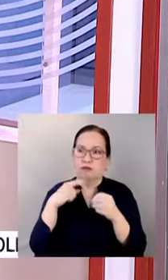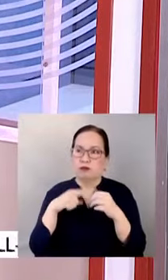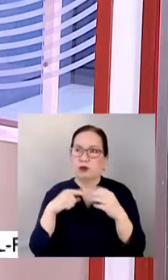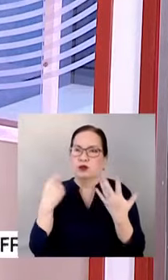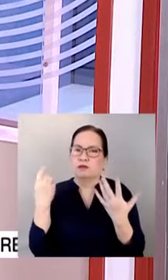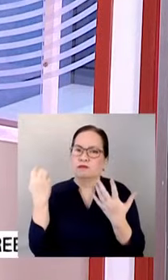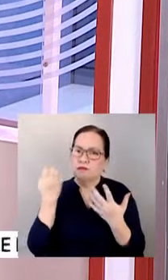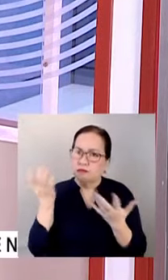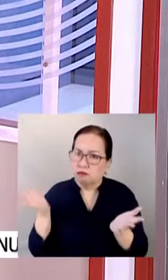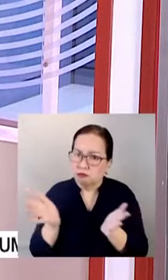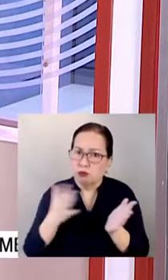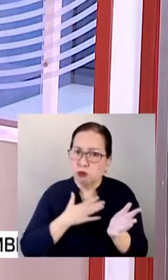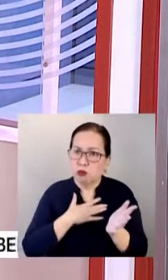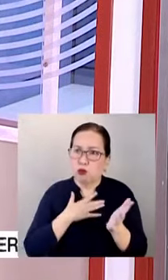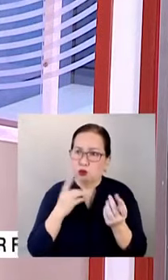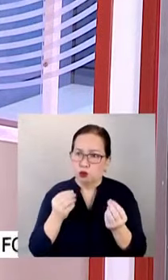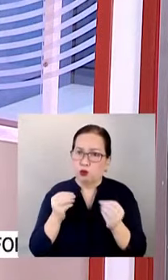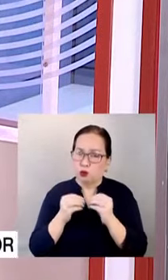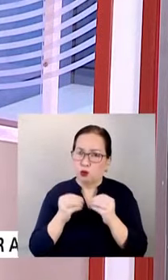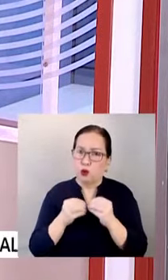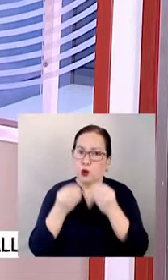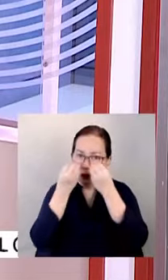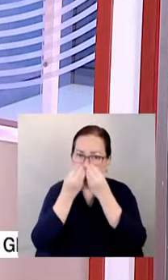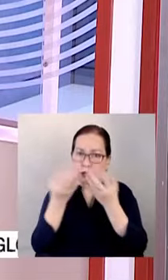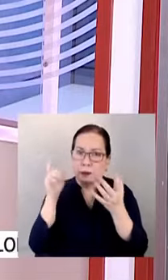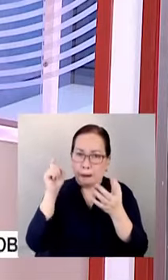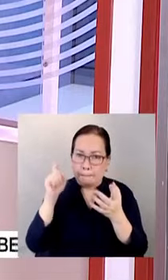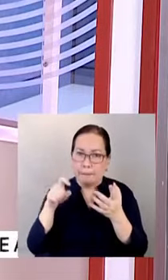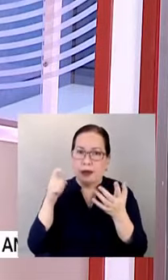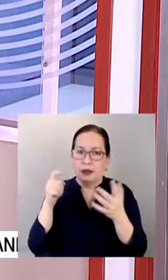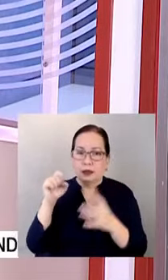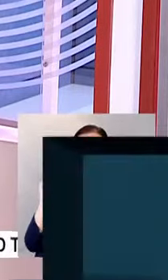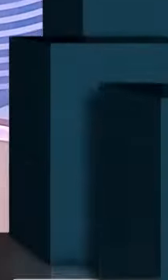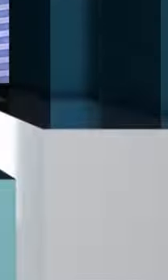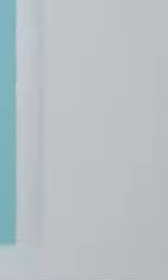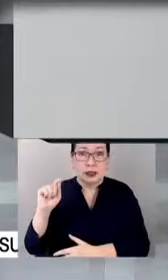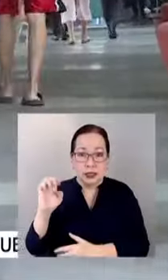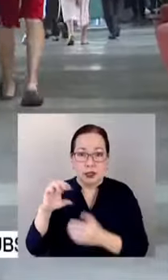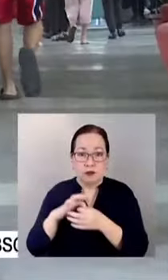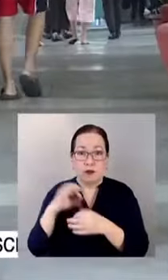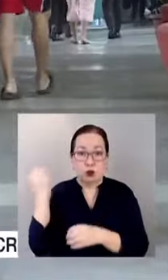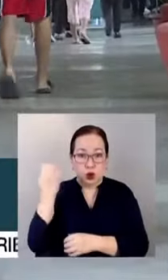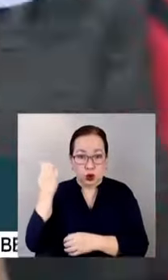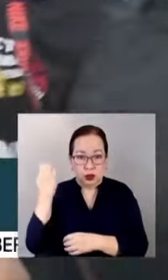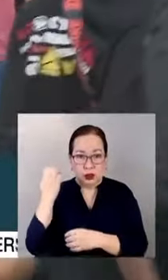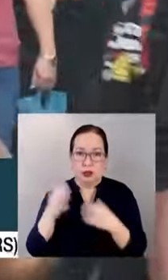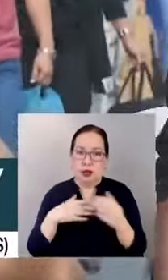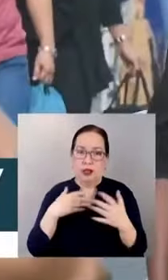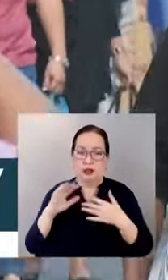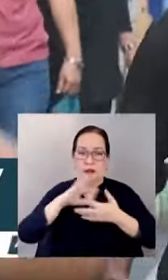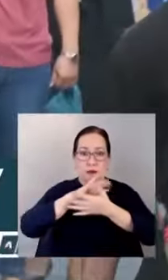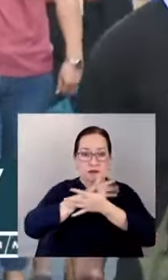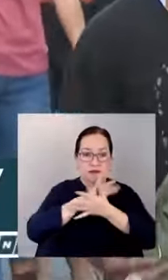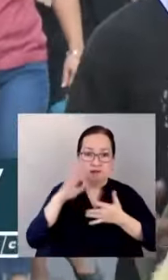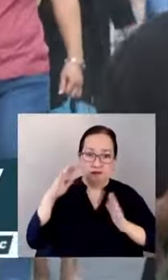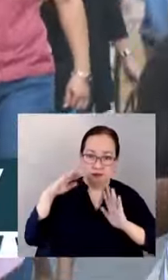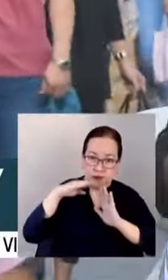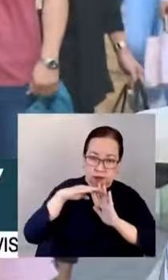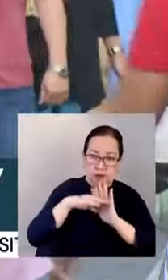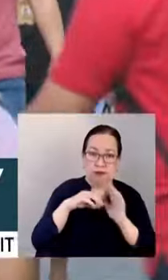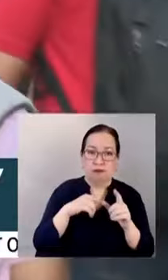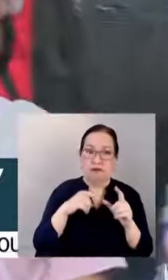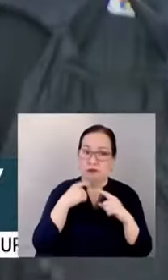despite the improving COVID situation in the country. Rafael Bosano reports. Despite the emergence of new Omicron subvariants in